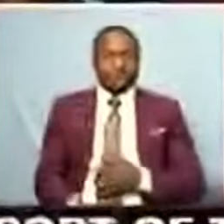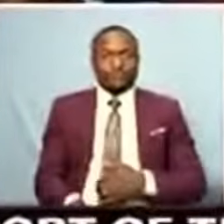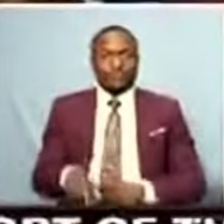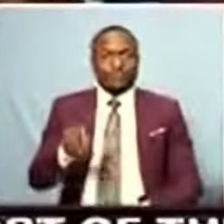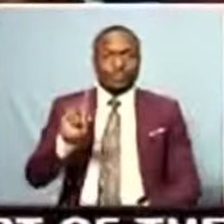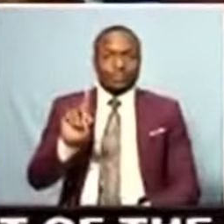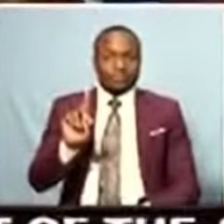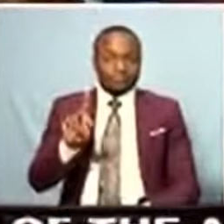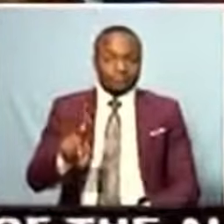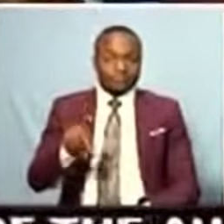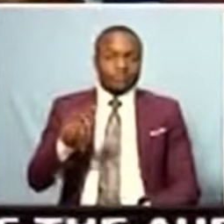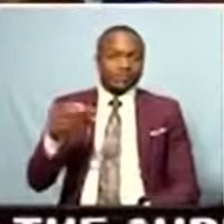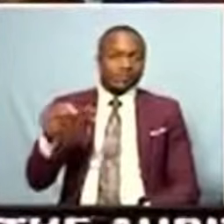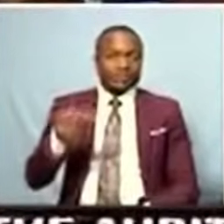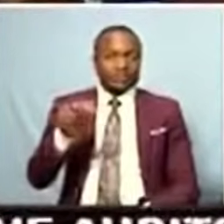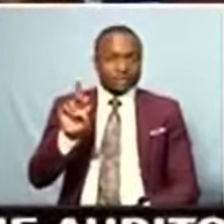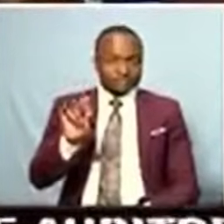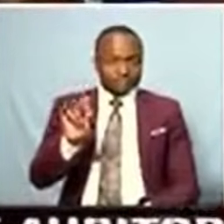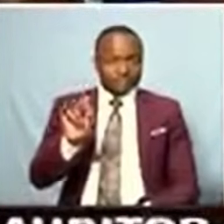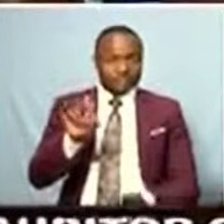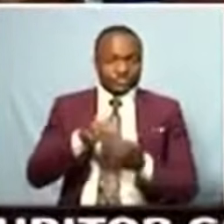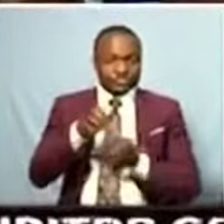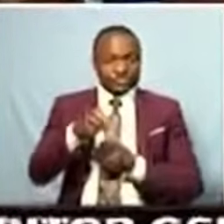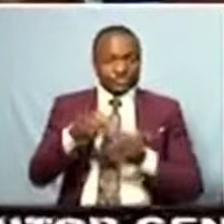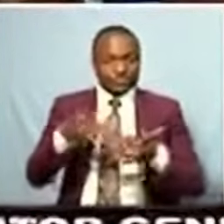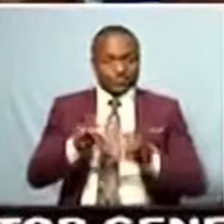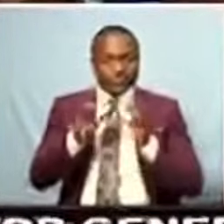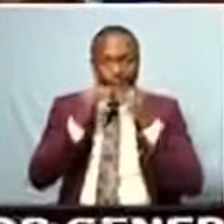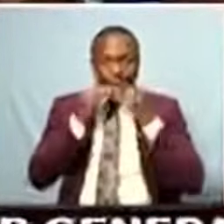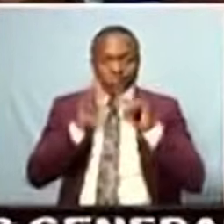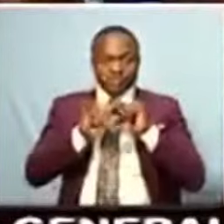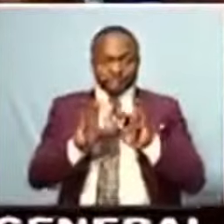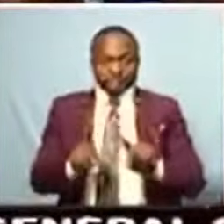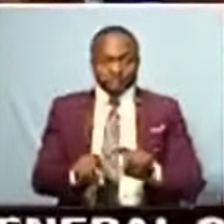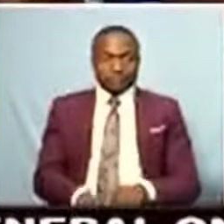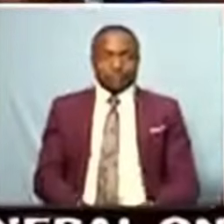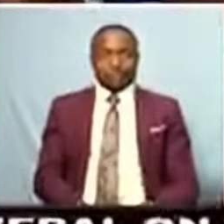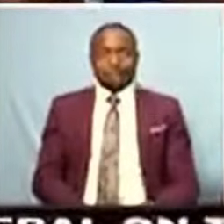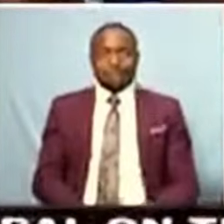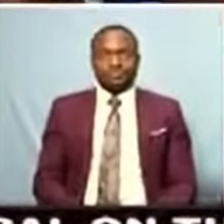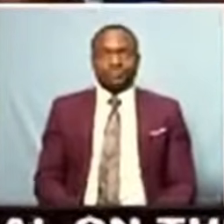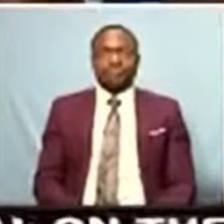PhD Solwezi, you can proceed. Thank you, Chair.